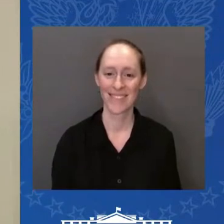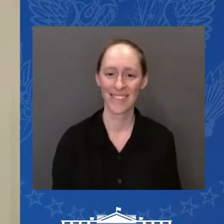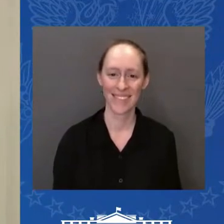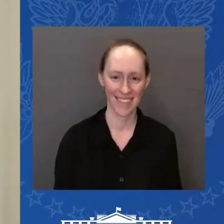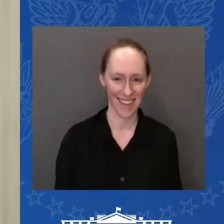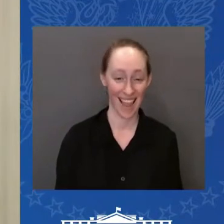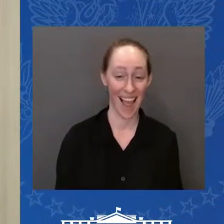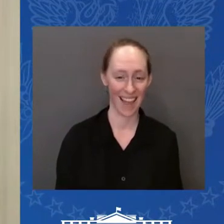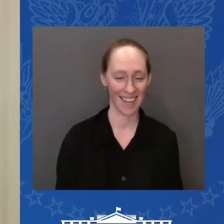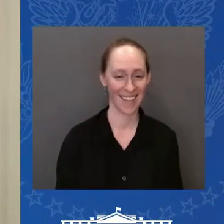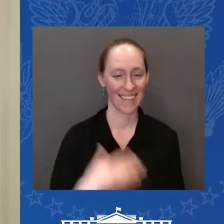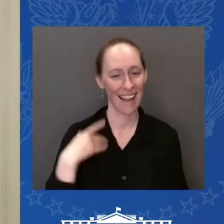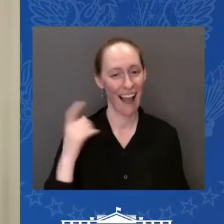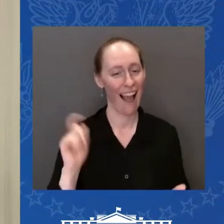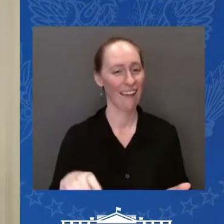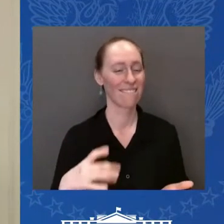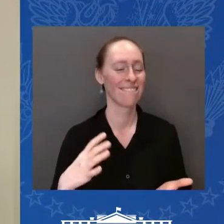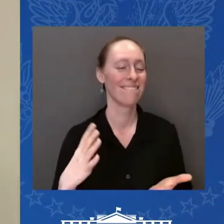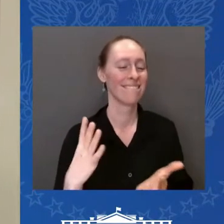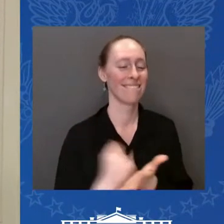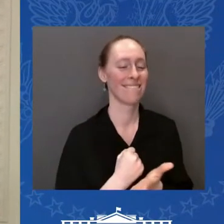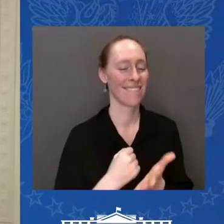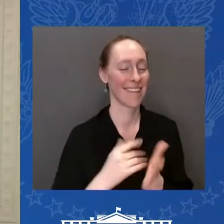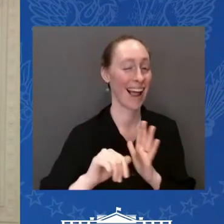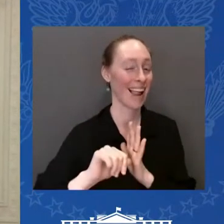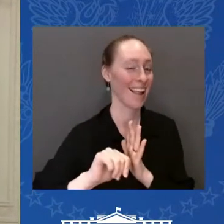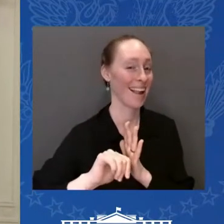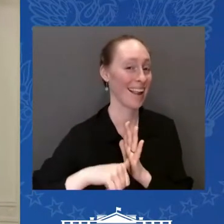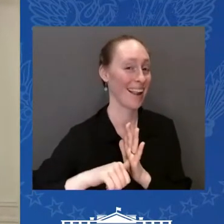A kid from Scranton. Look,